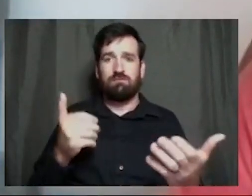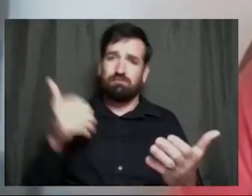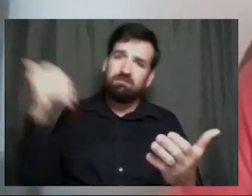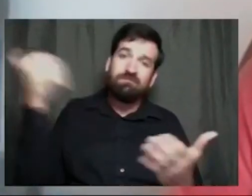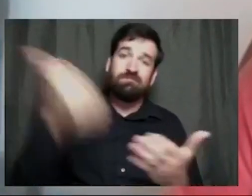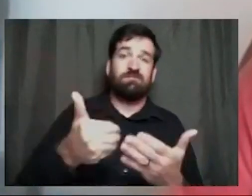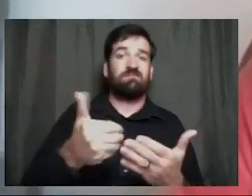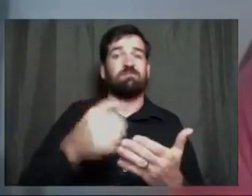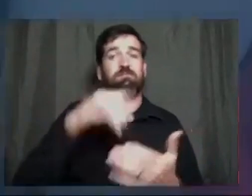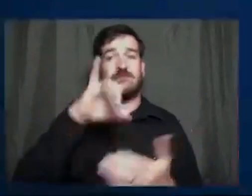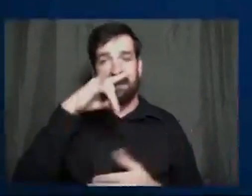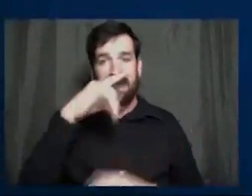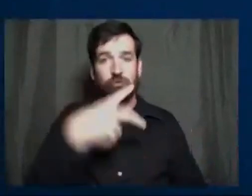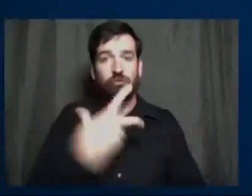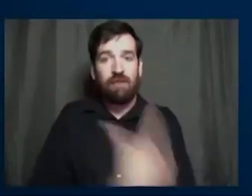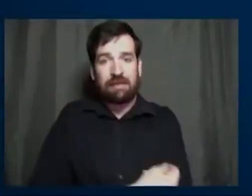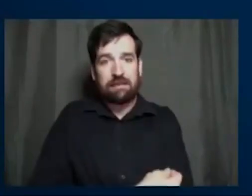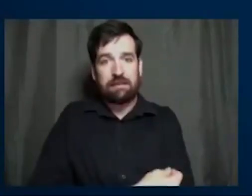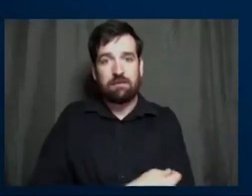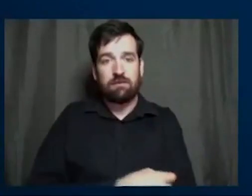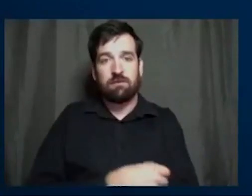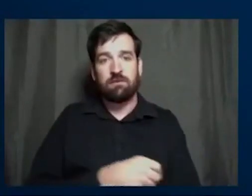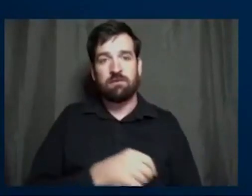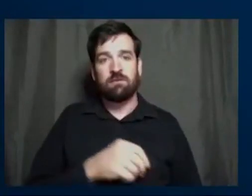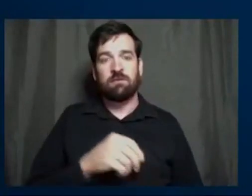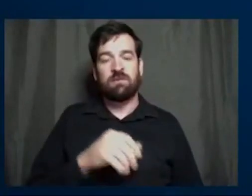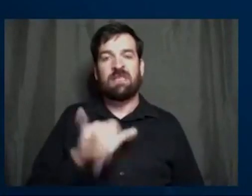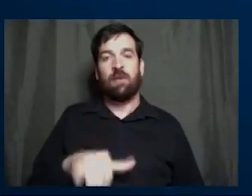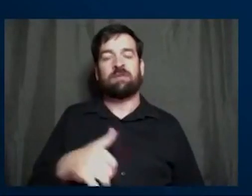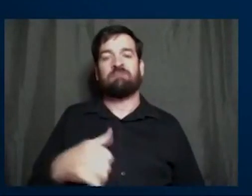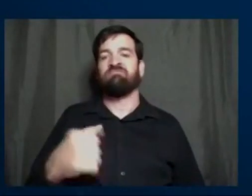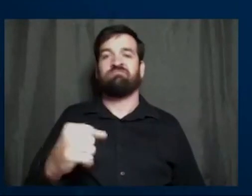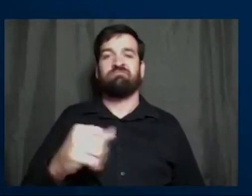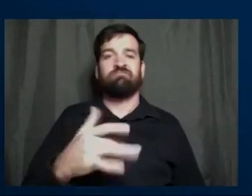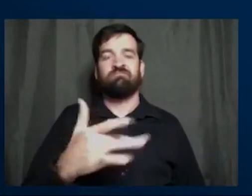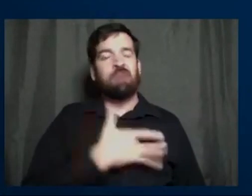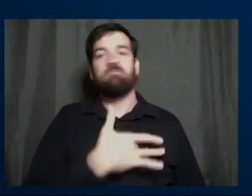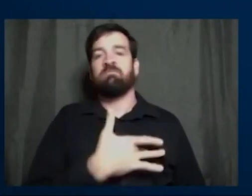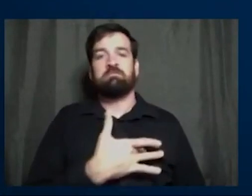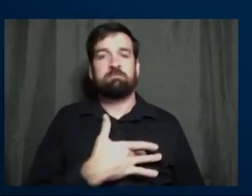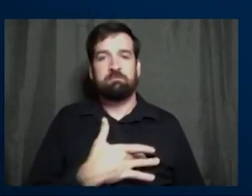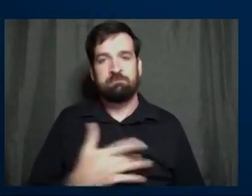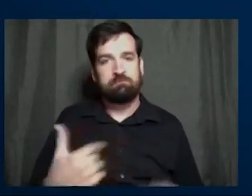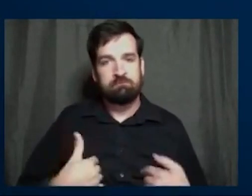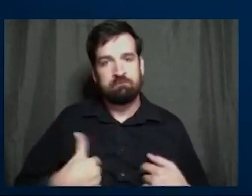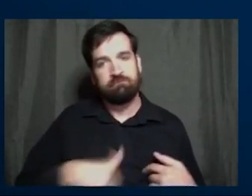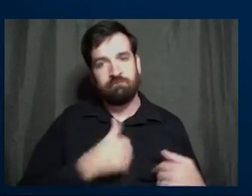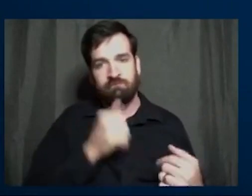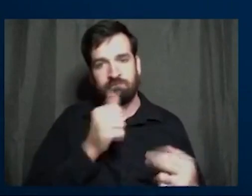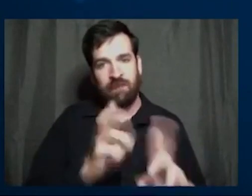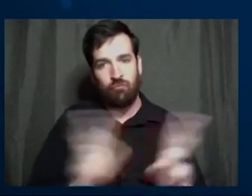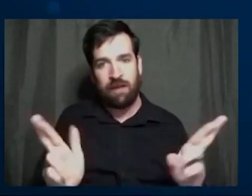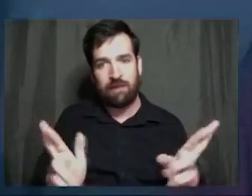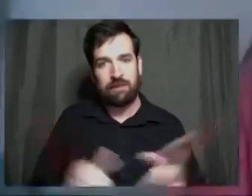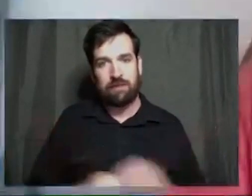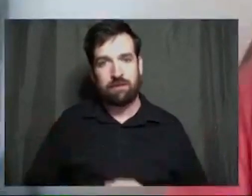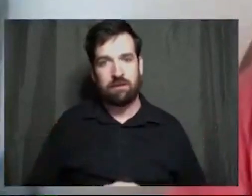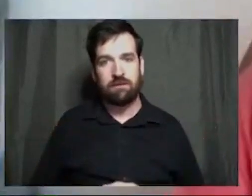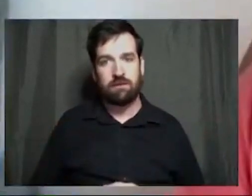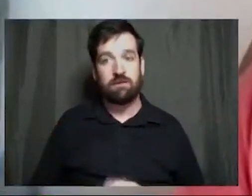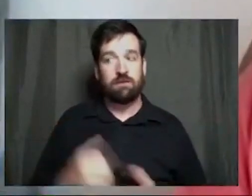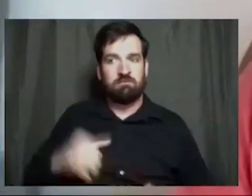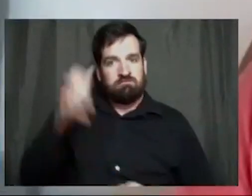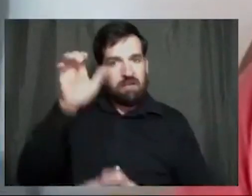vaccine, that was a sucker punch that we were not really prepared for. And that, I think my husband